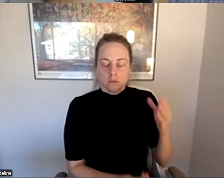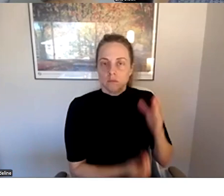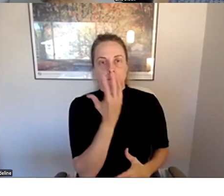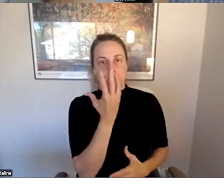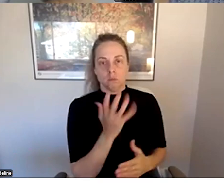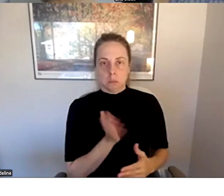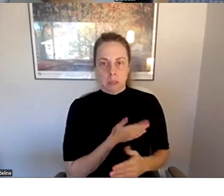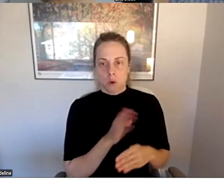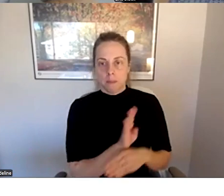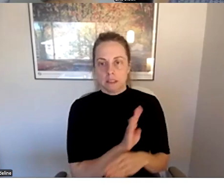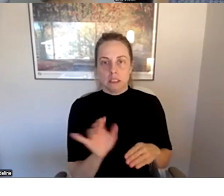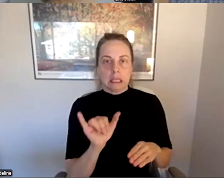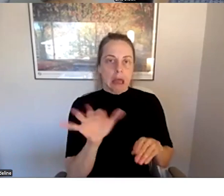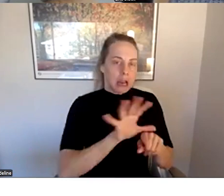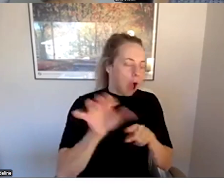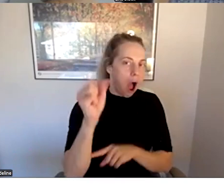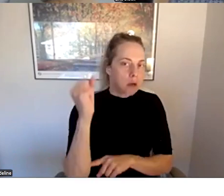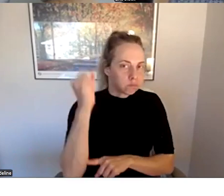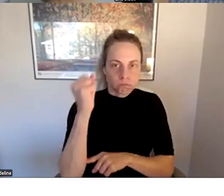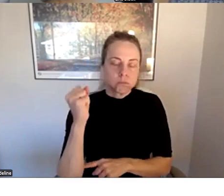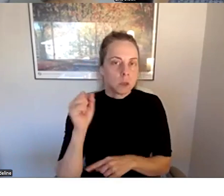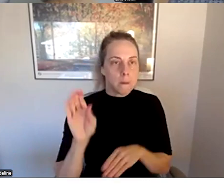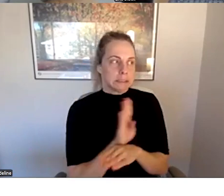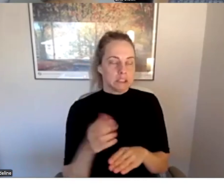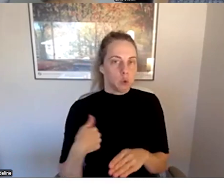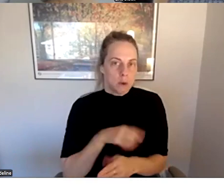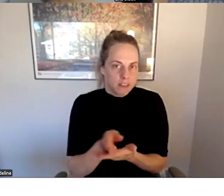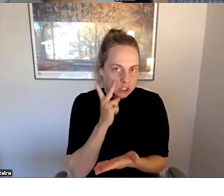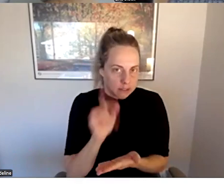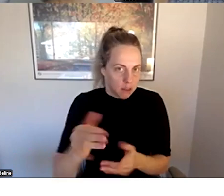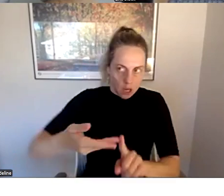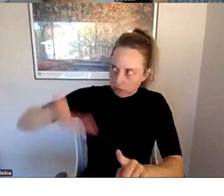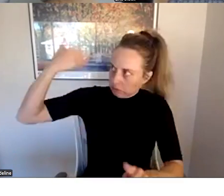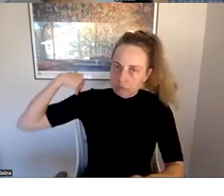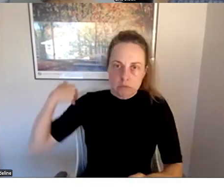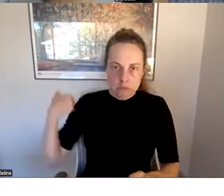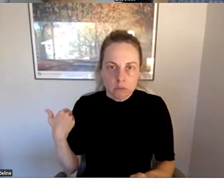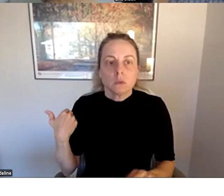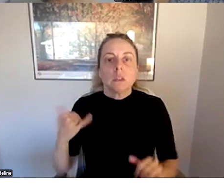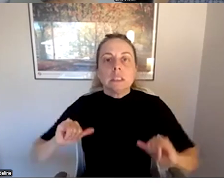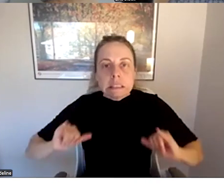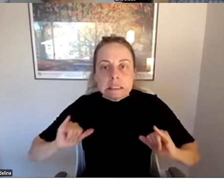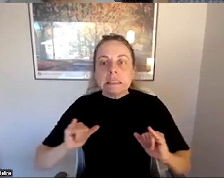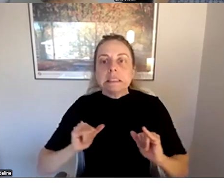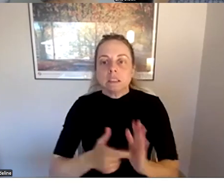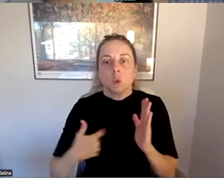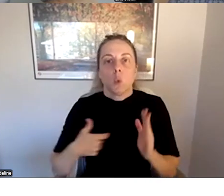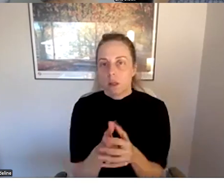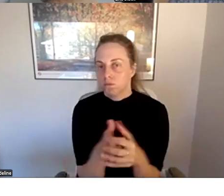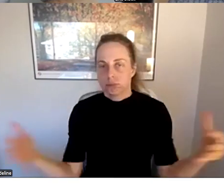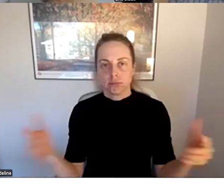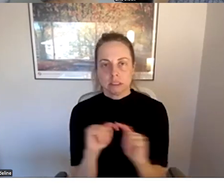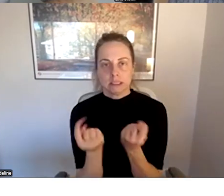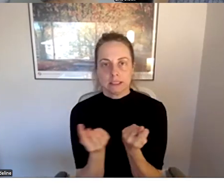like historic levels of business that we've never seen, and thus required that we grow many of our teams across